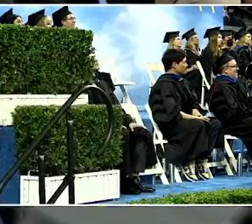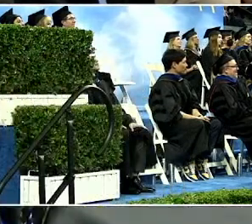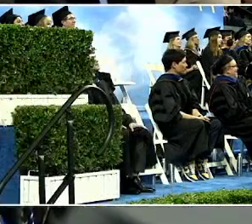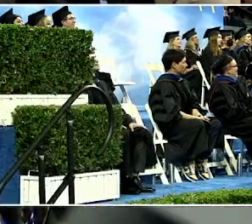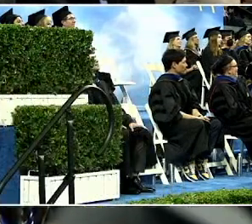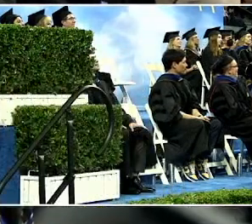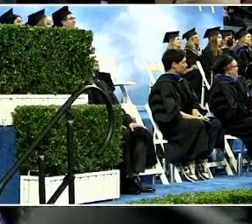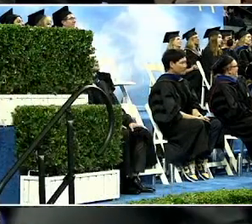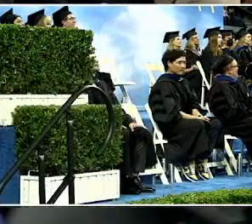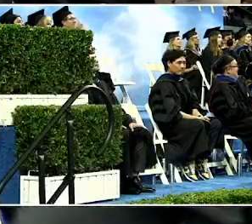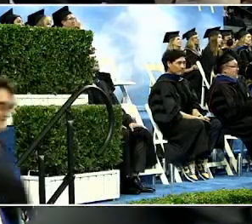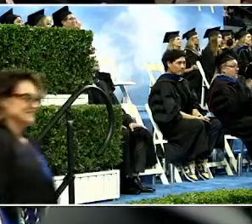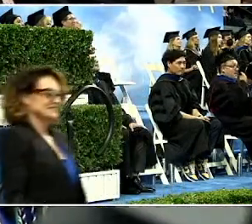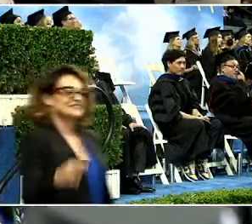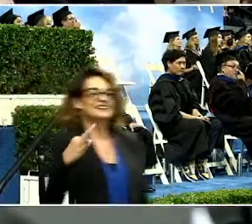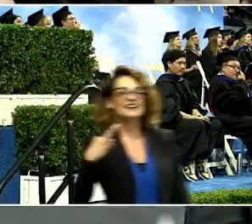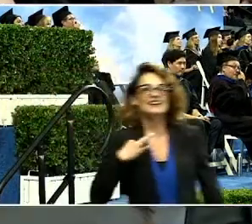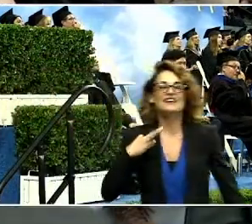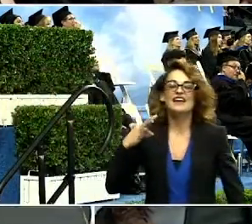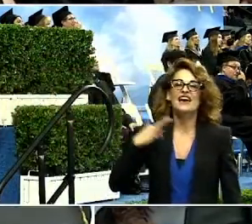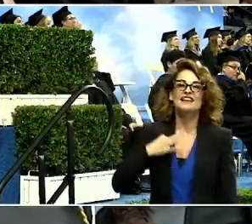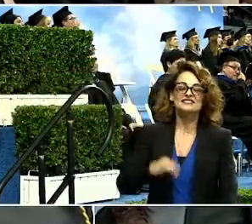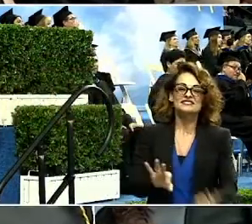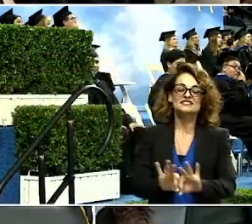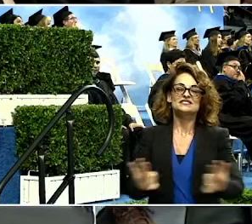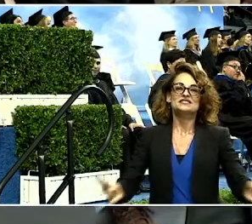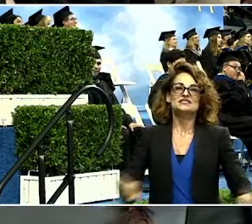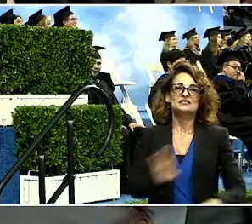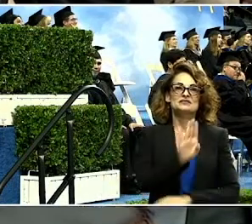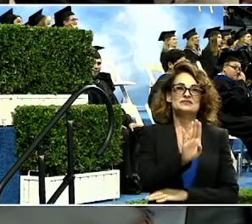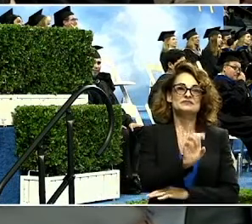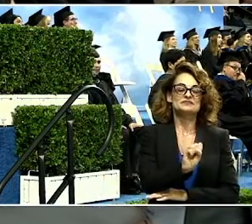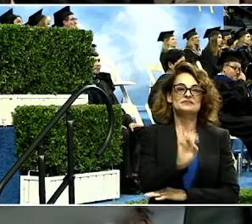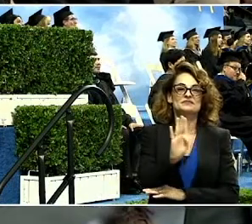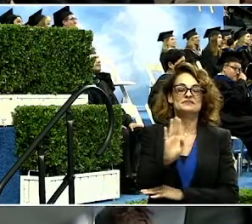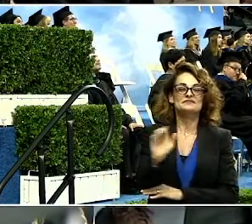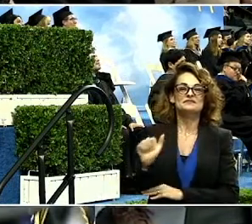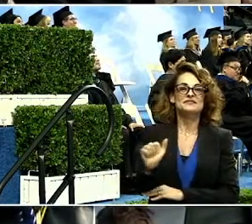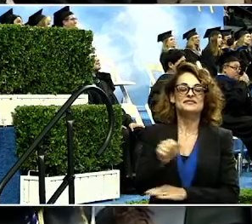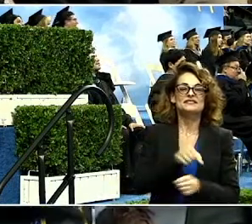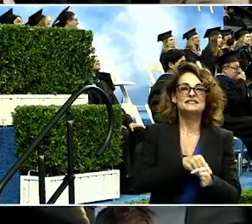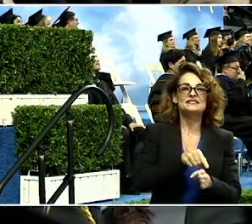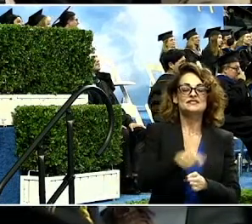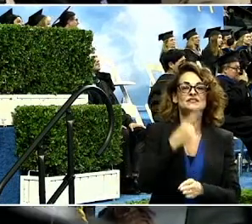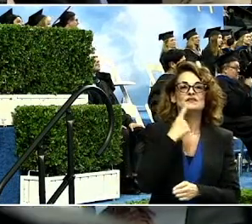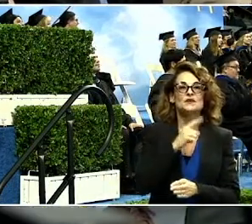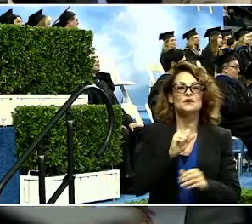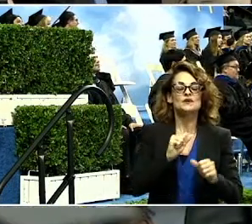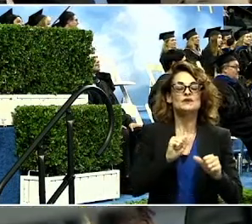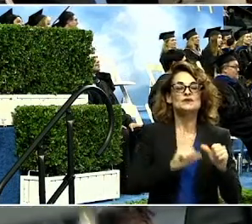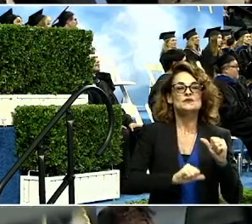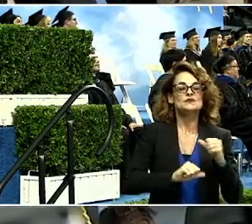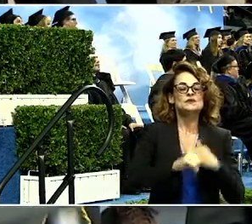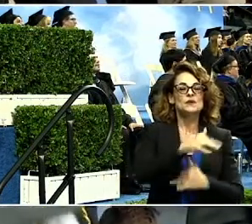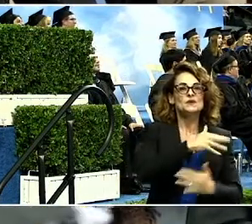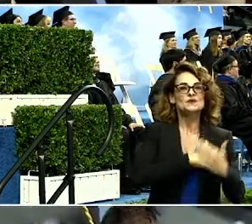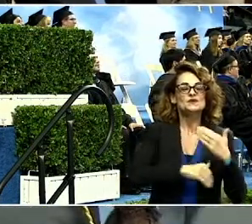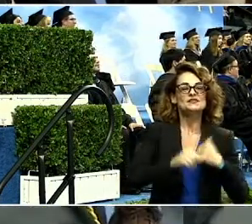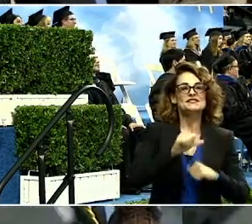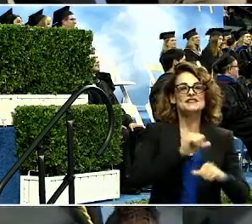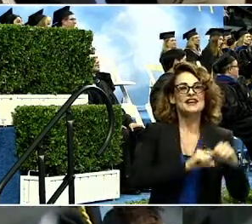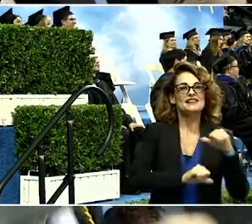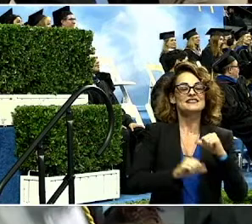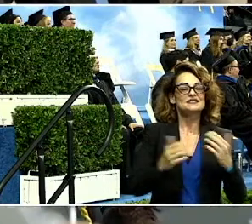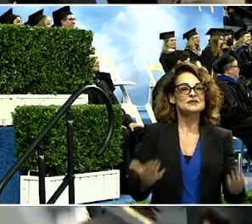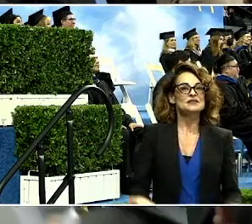of Bachelor of Science and Bachelor of Arts in the Division of Social Sciences please rise if you are able